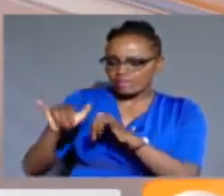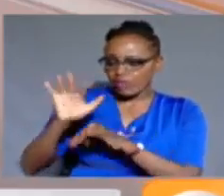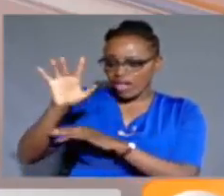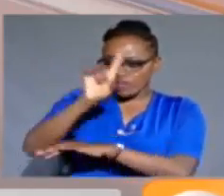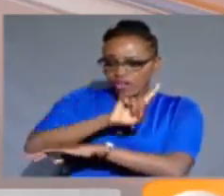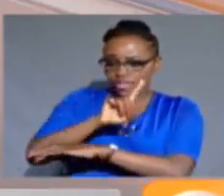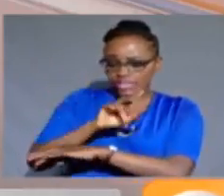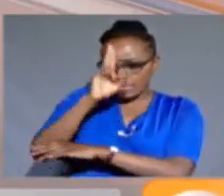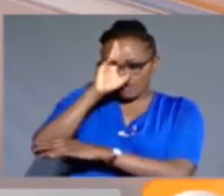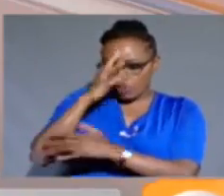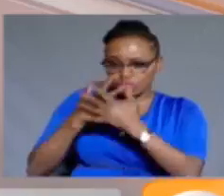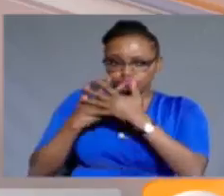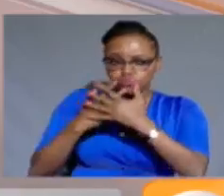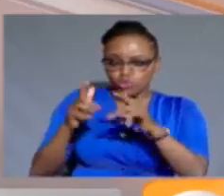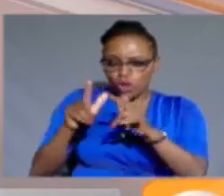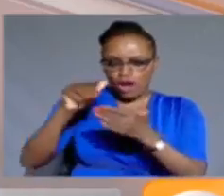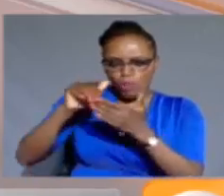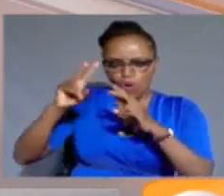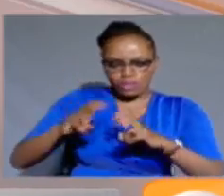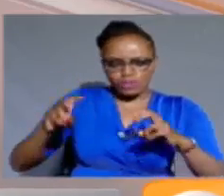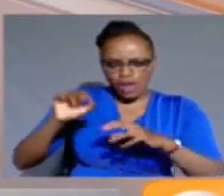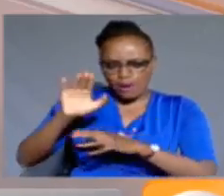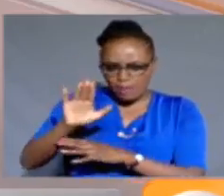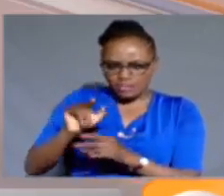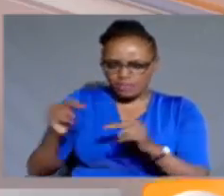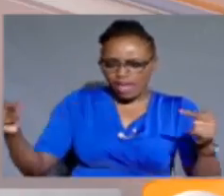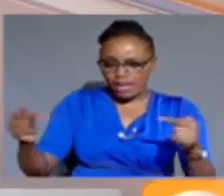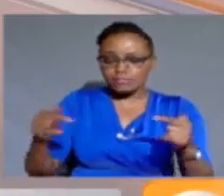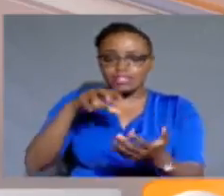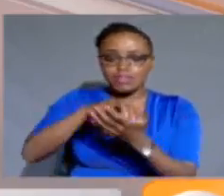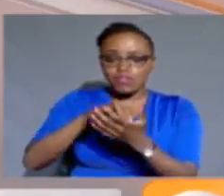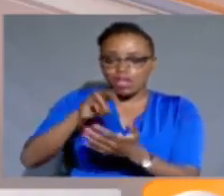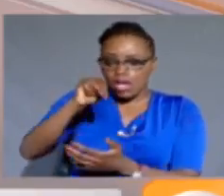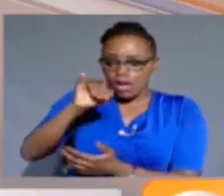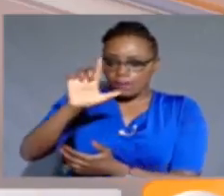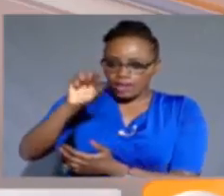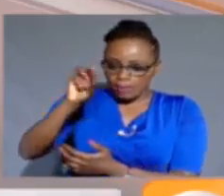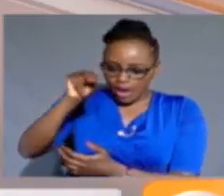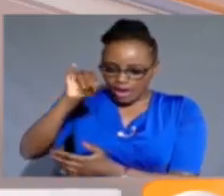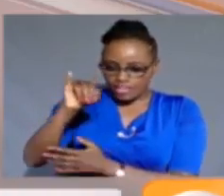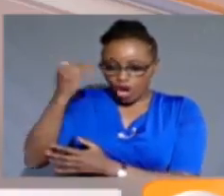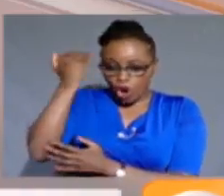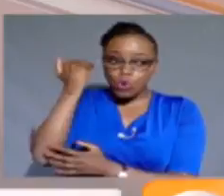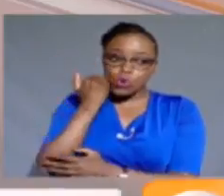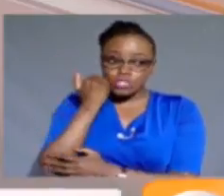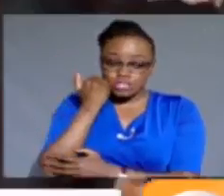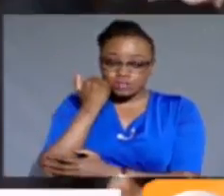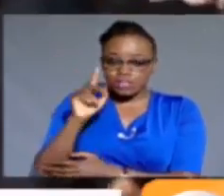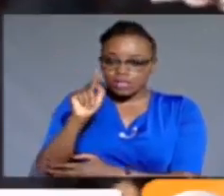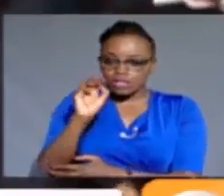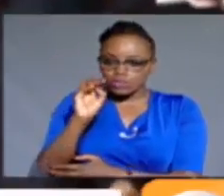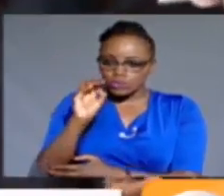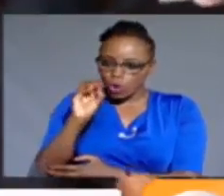in custody to allow for more investigations into his incitement case. Milimani Court Senior Resident Magistrate Sinkiani Tobiko